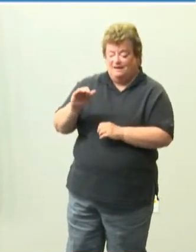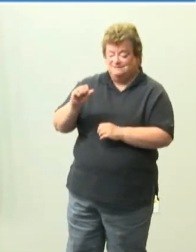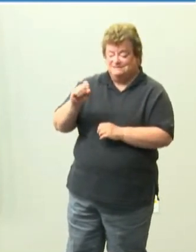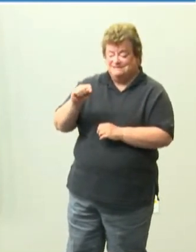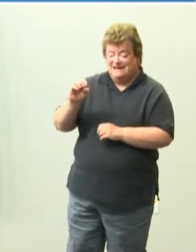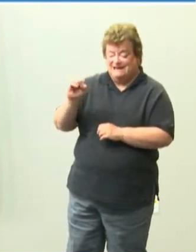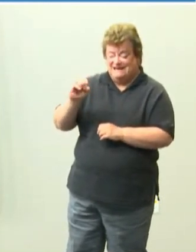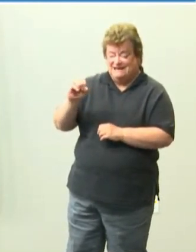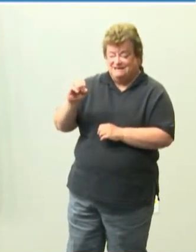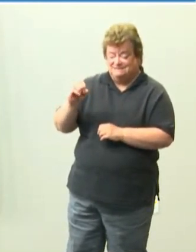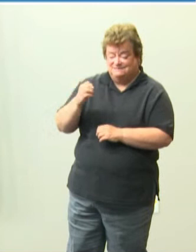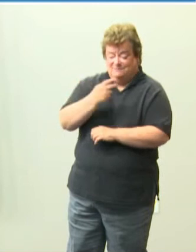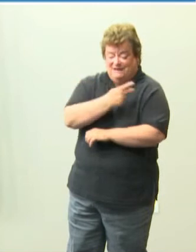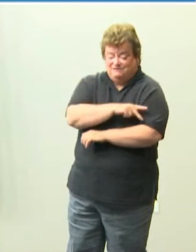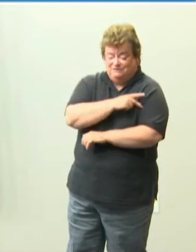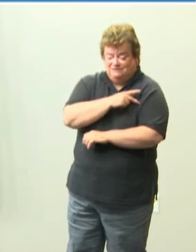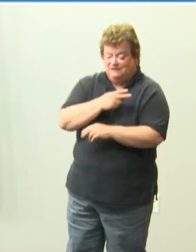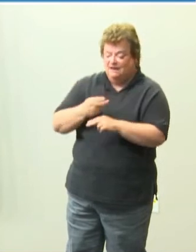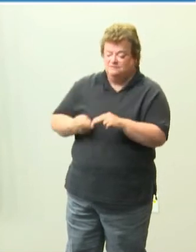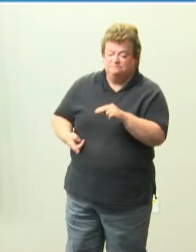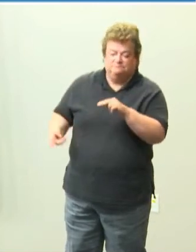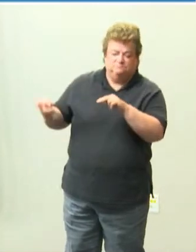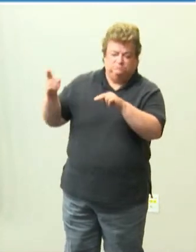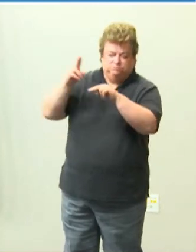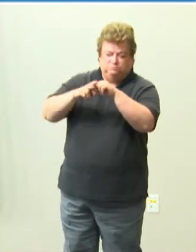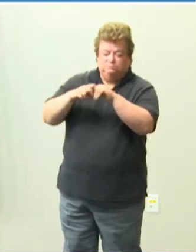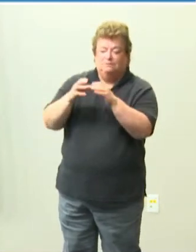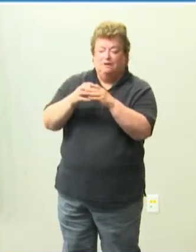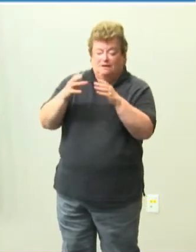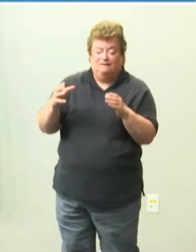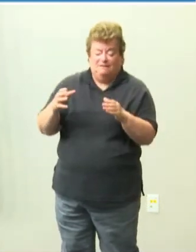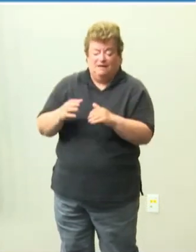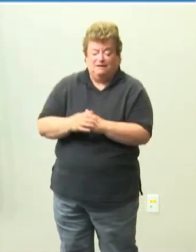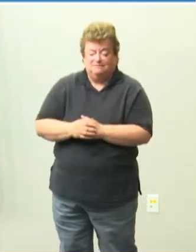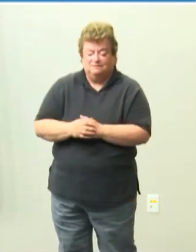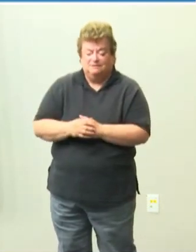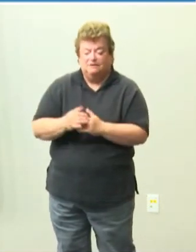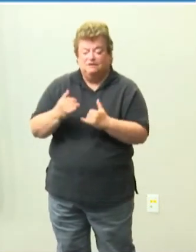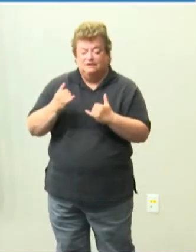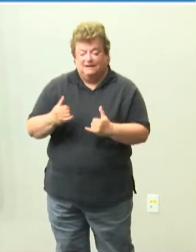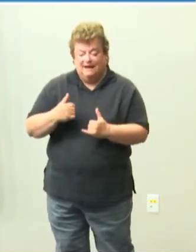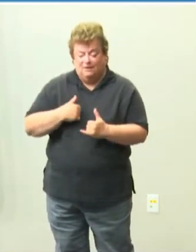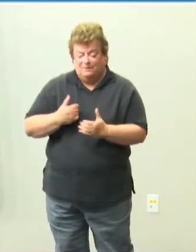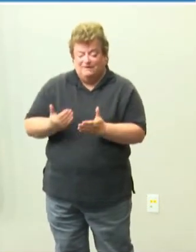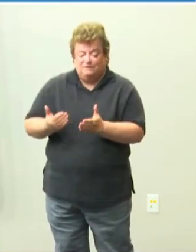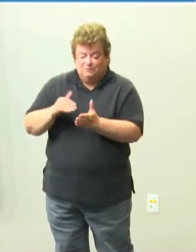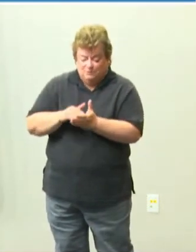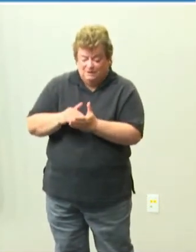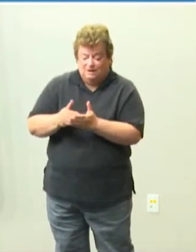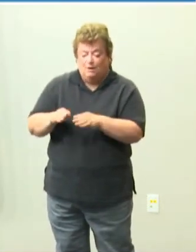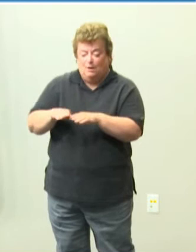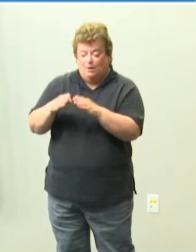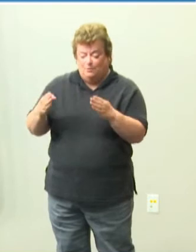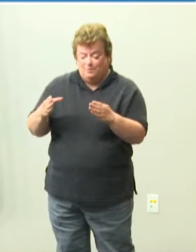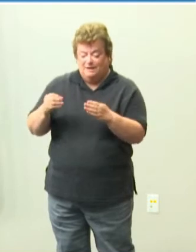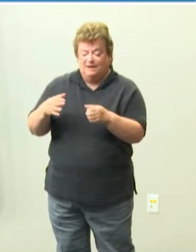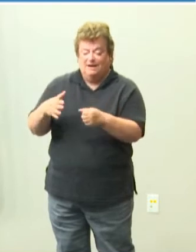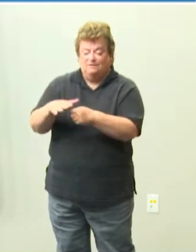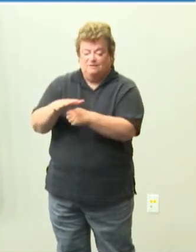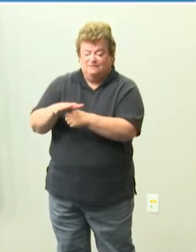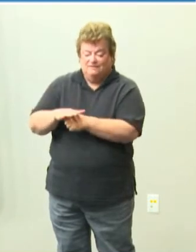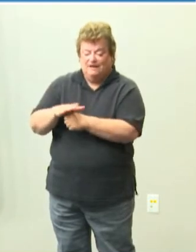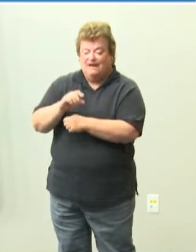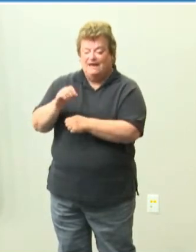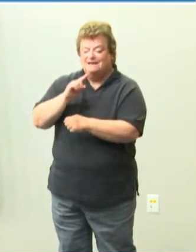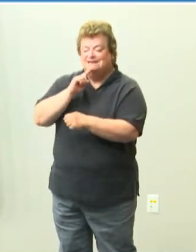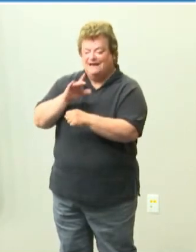risen exponentially in recent weeks, to the point that we've reopened and more than filled a dedicated COVID